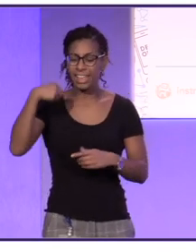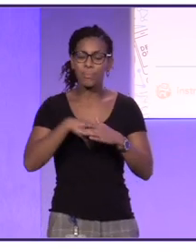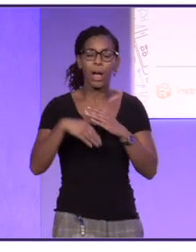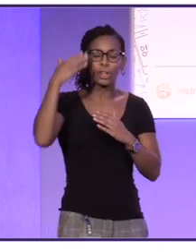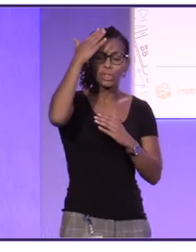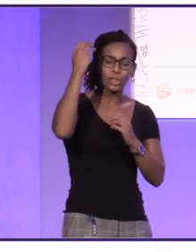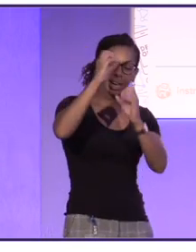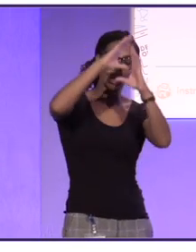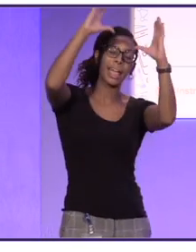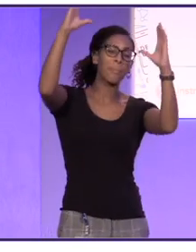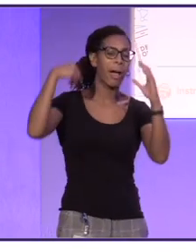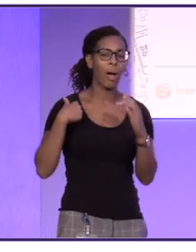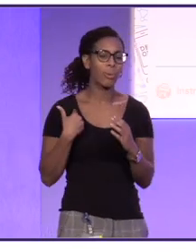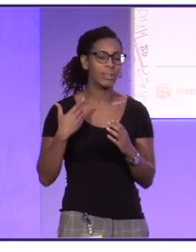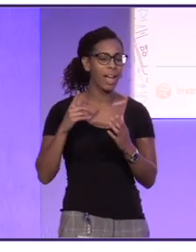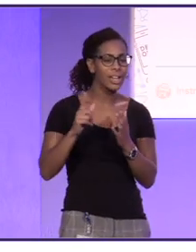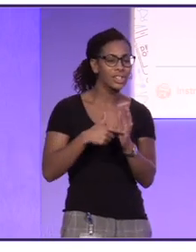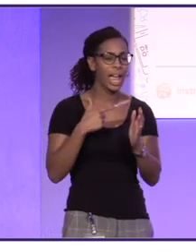James Bond.